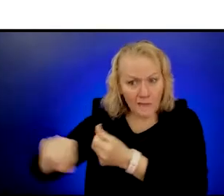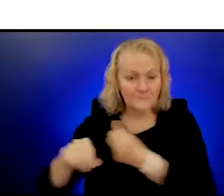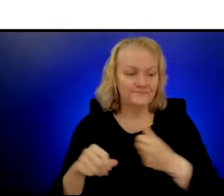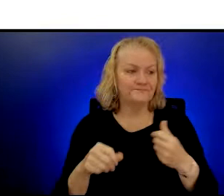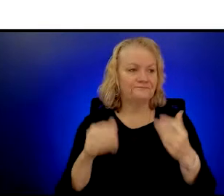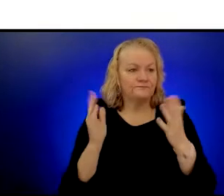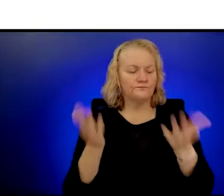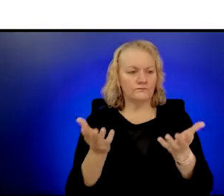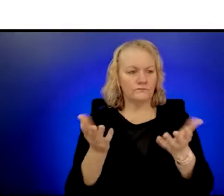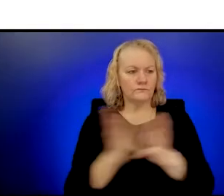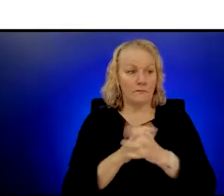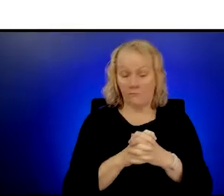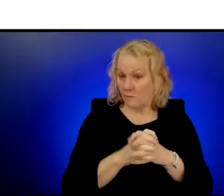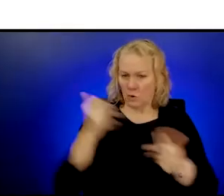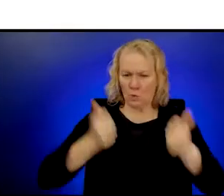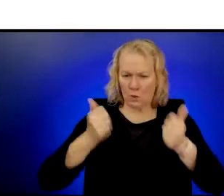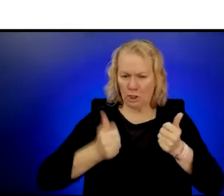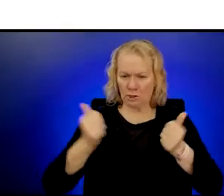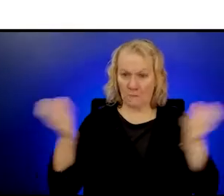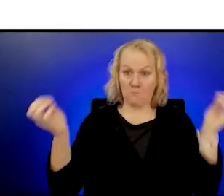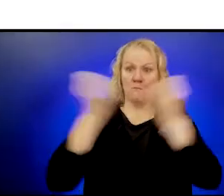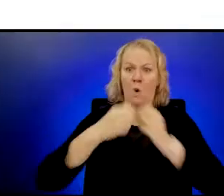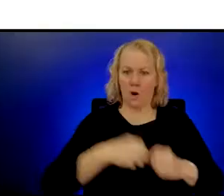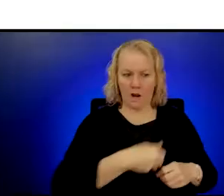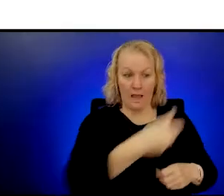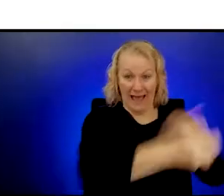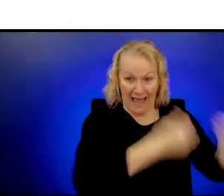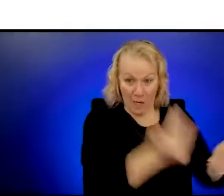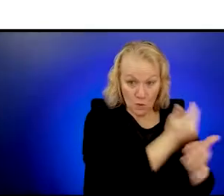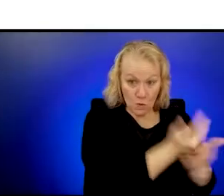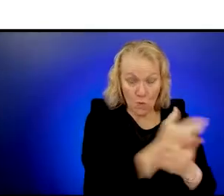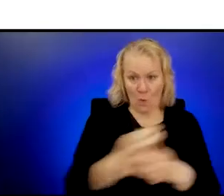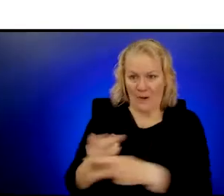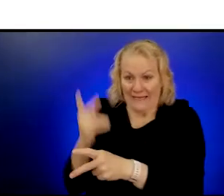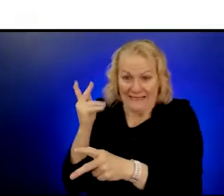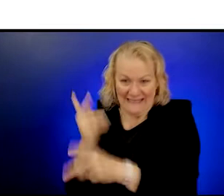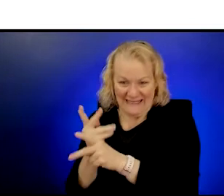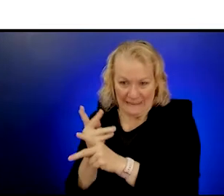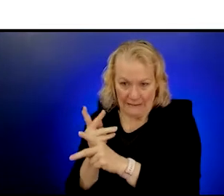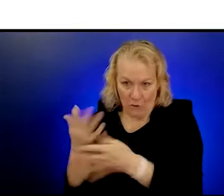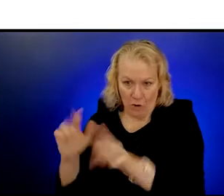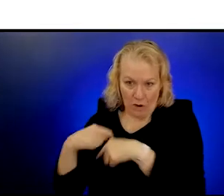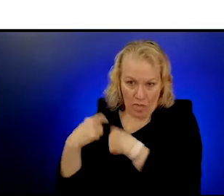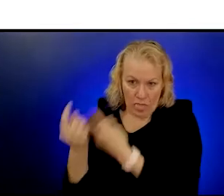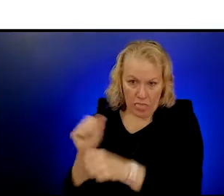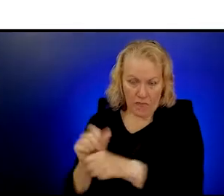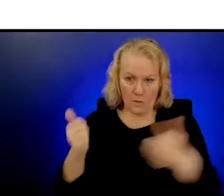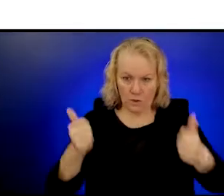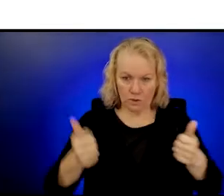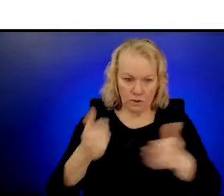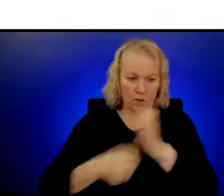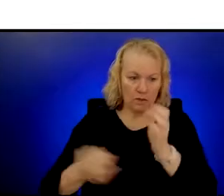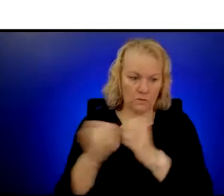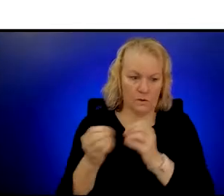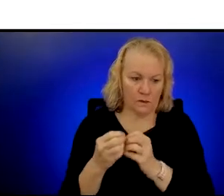So does it cost more to hire a new employee or to keep and train an existing employee?